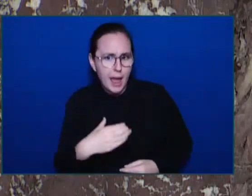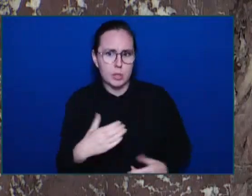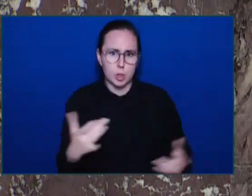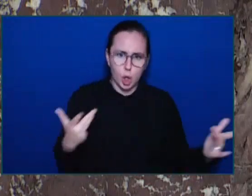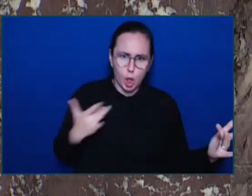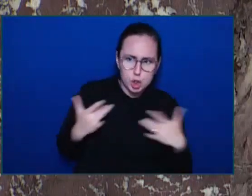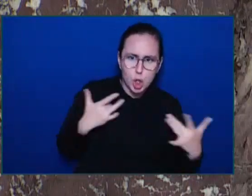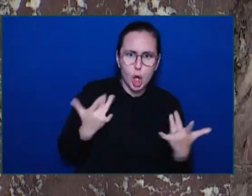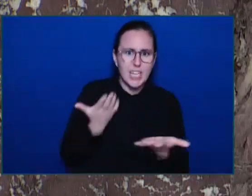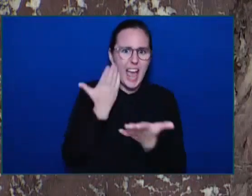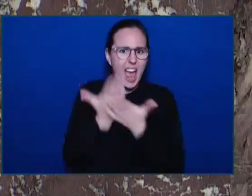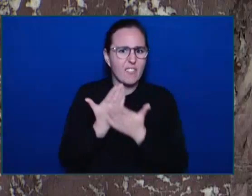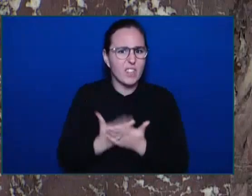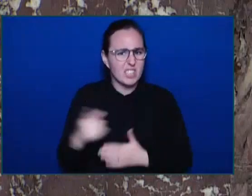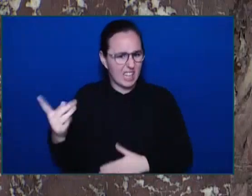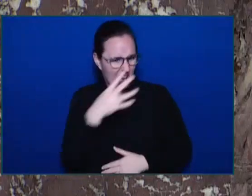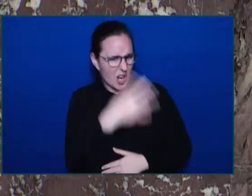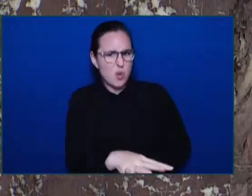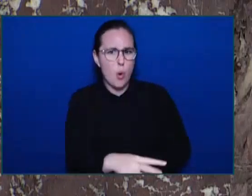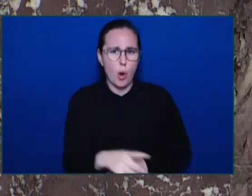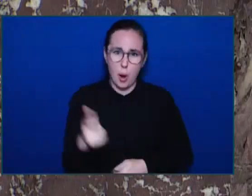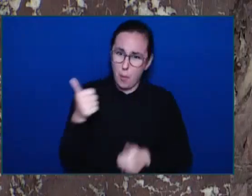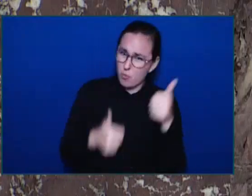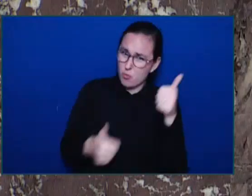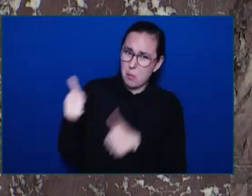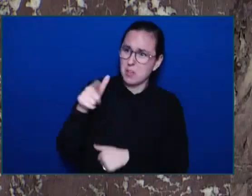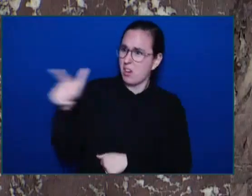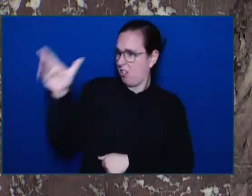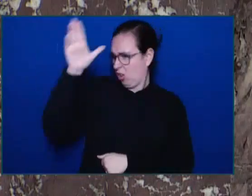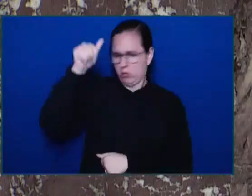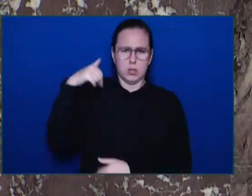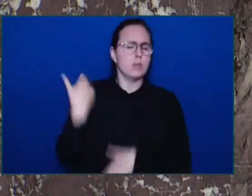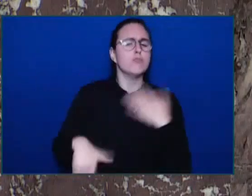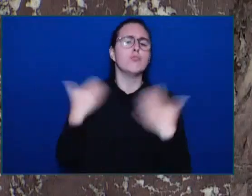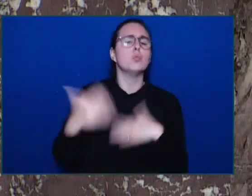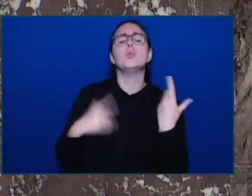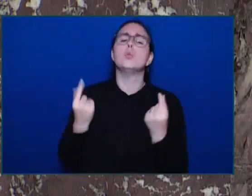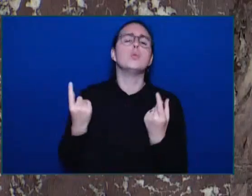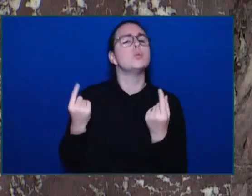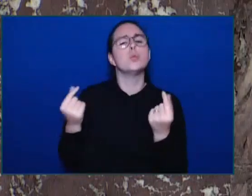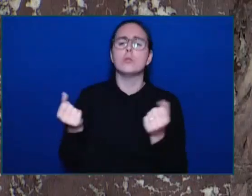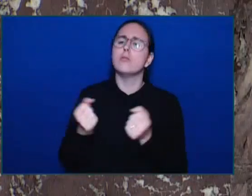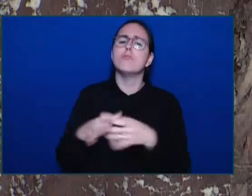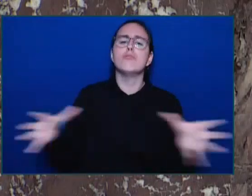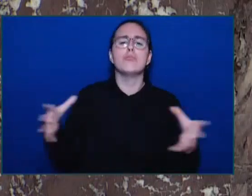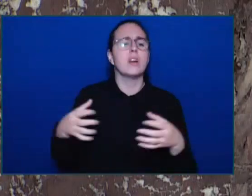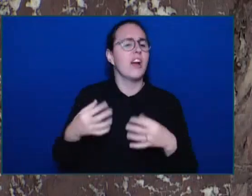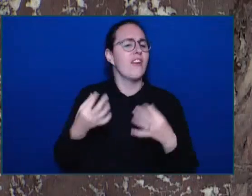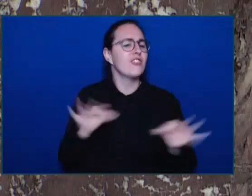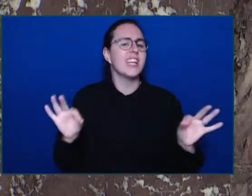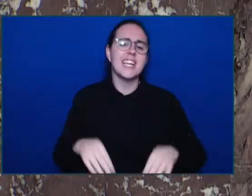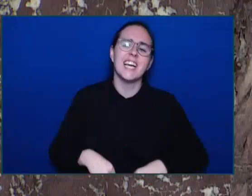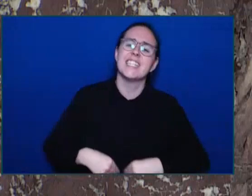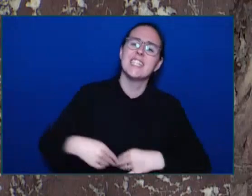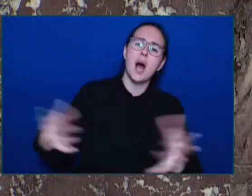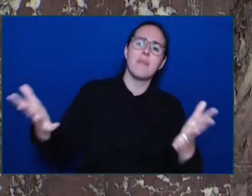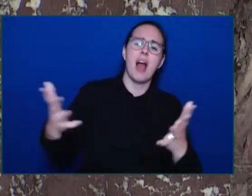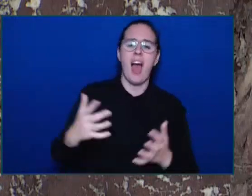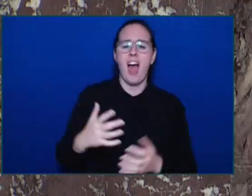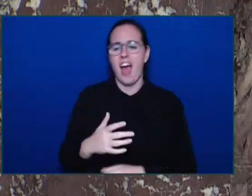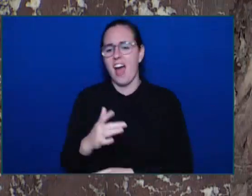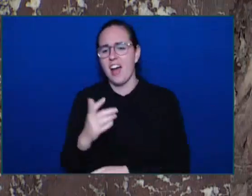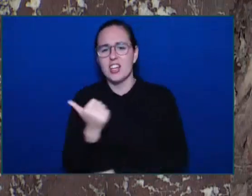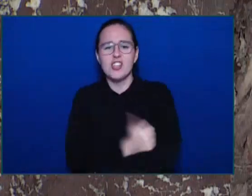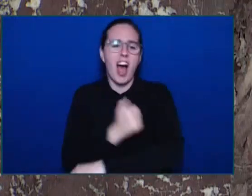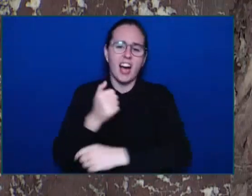stubbornly pushing ahead recklessly to expand a free public supply of addictive drugs. So why is the Premier careening our